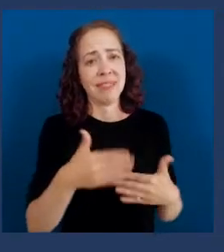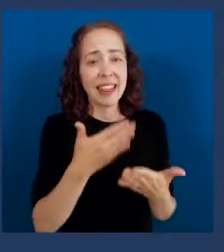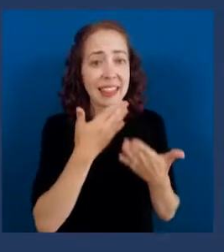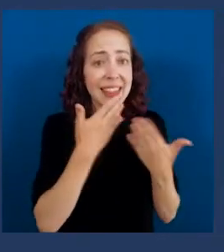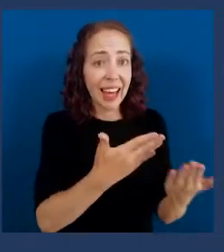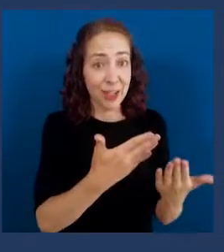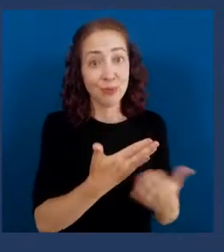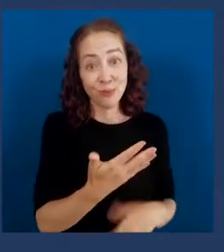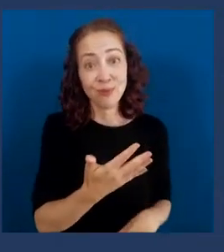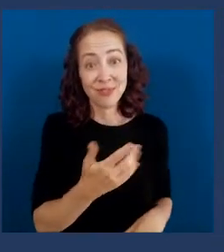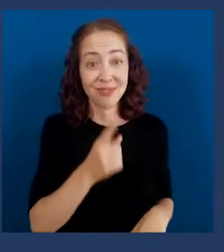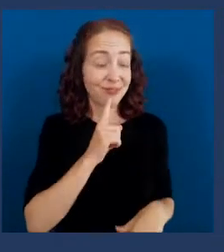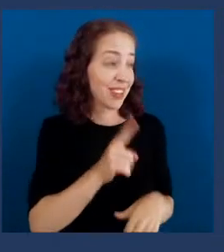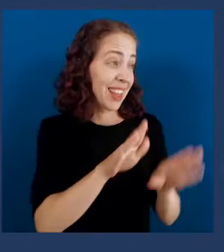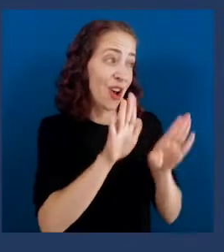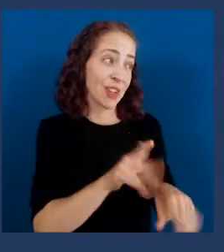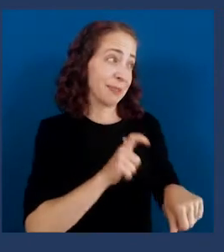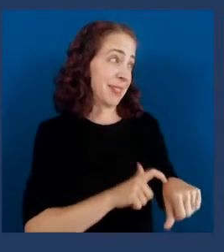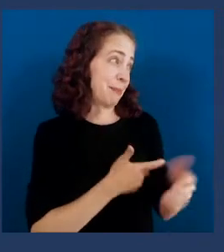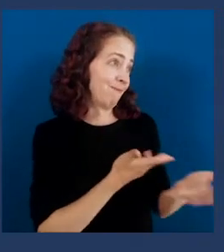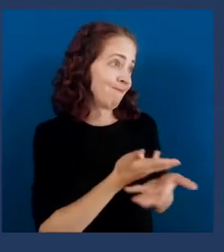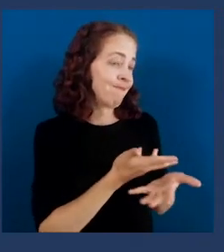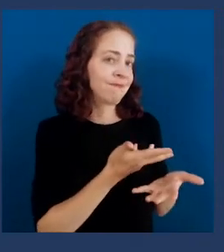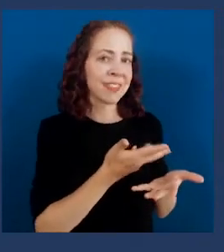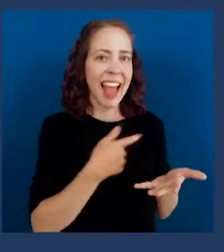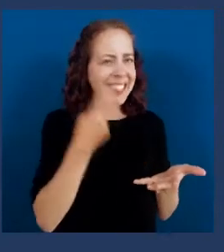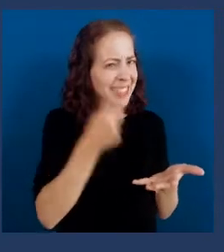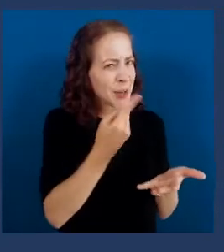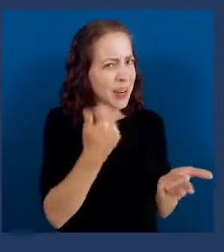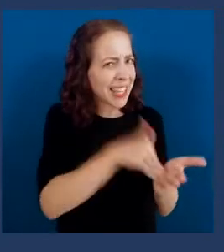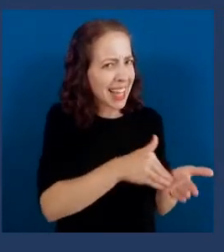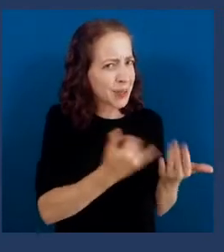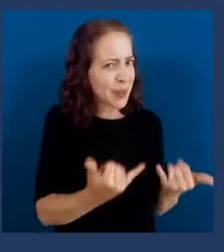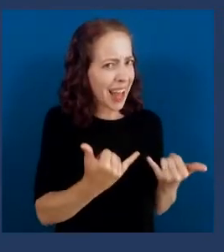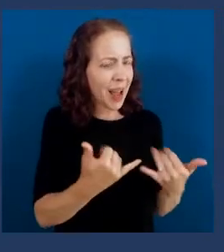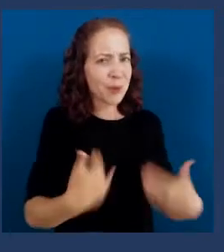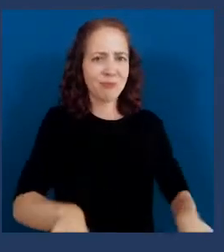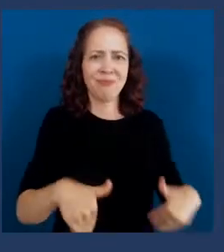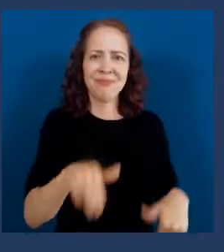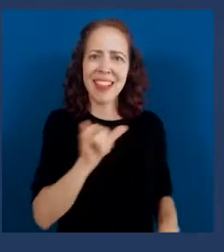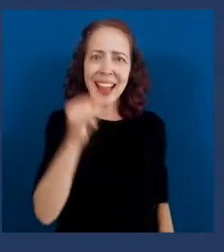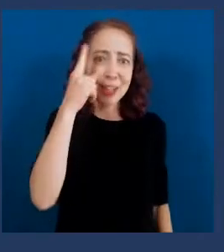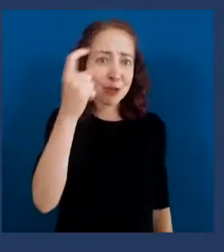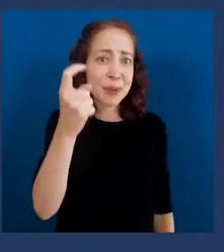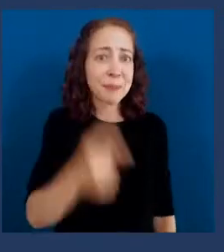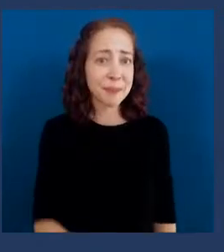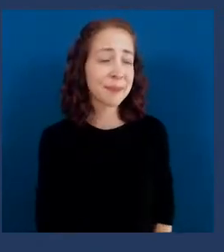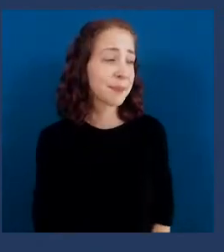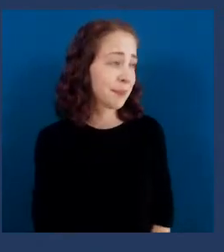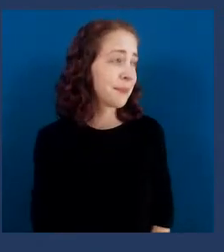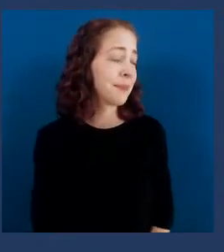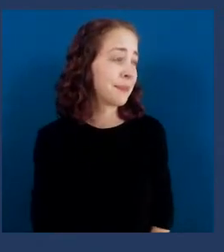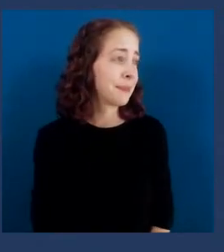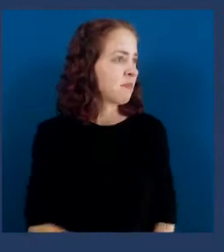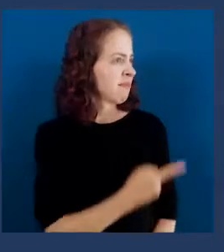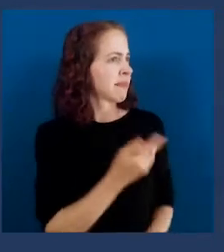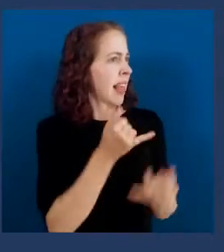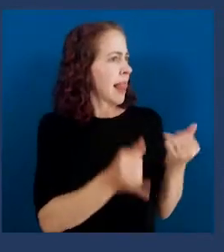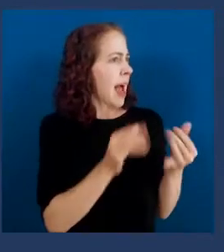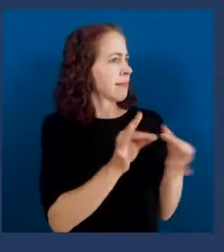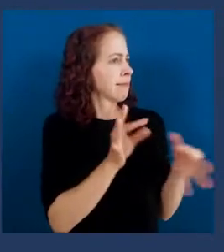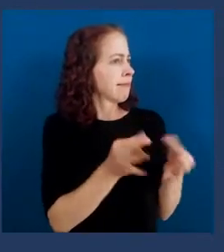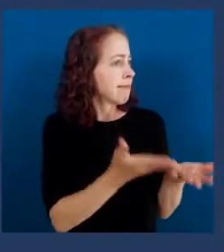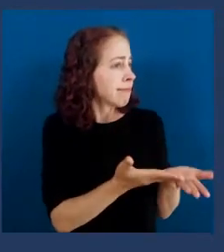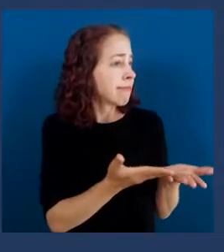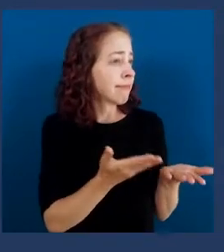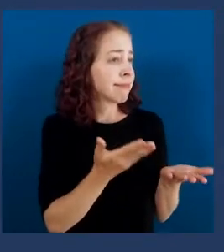say thank you for this time. It's been awesome. The fact that I get to see you again today like this is almost a dream for me. And anything